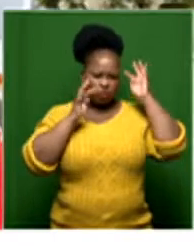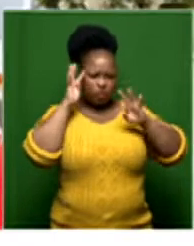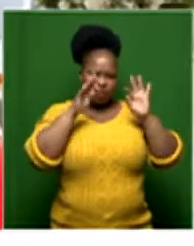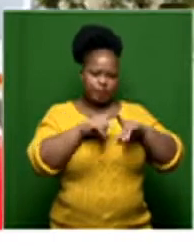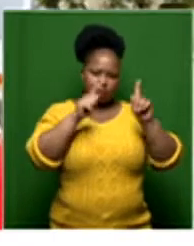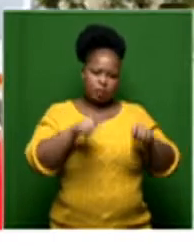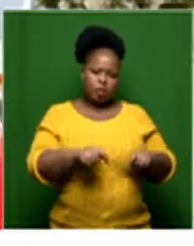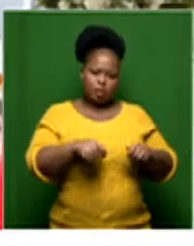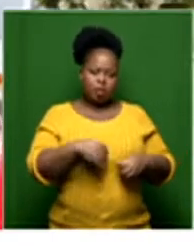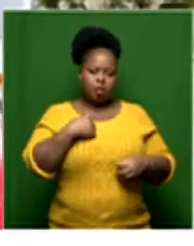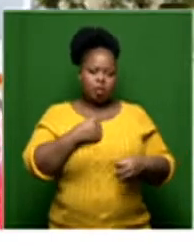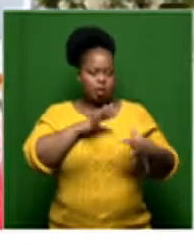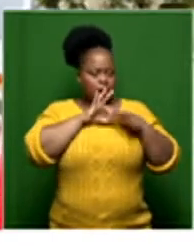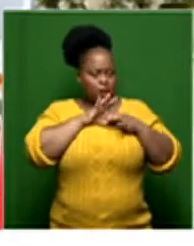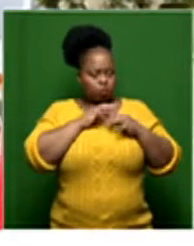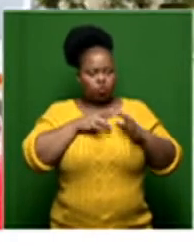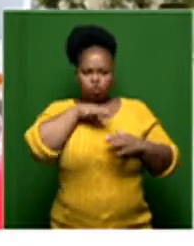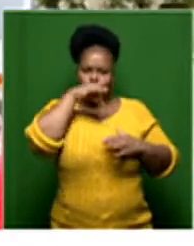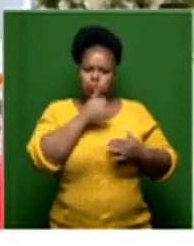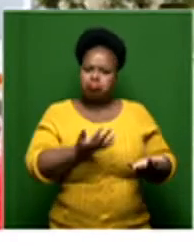in particular that spoke to her soul?